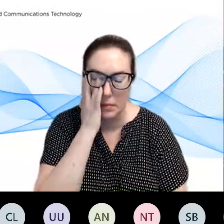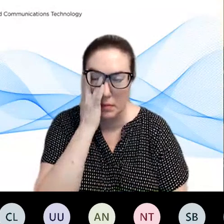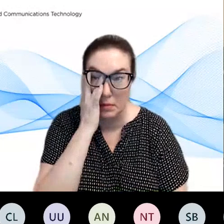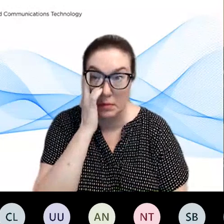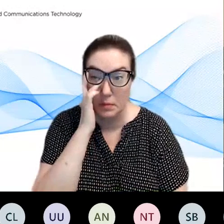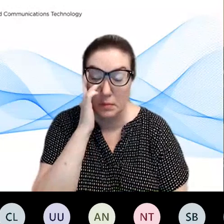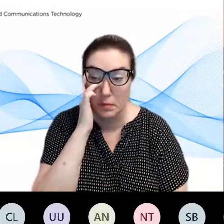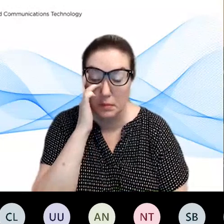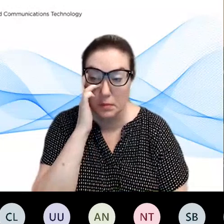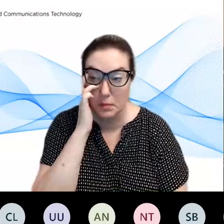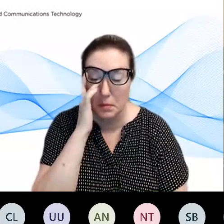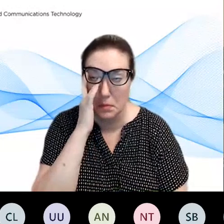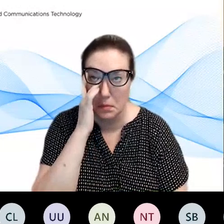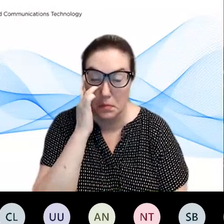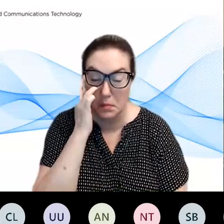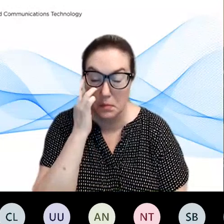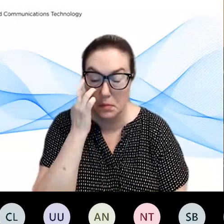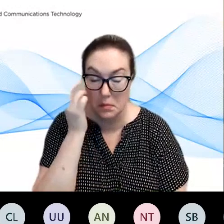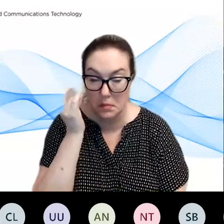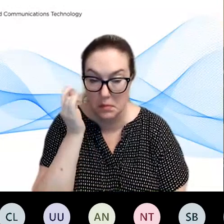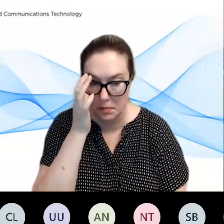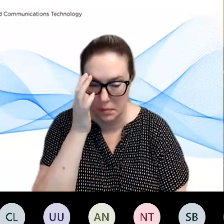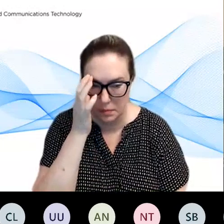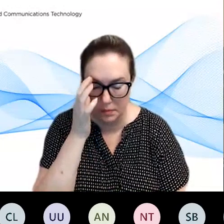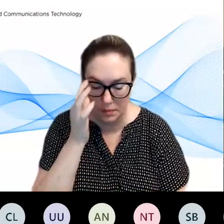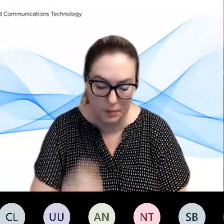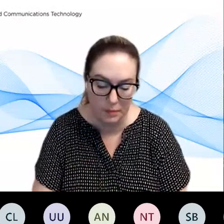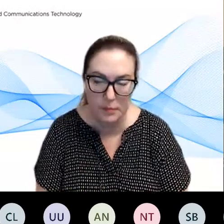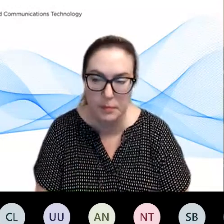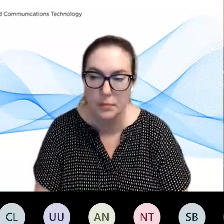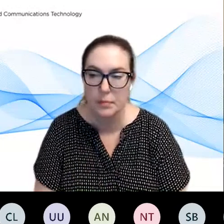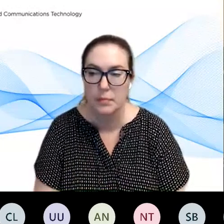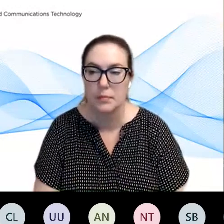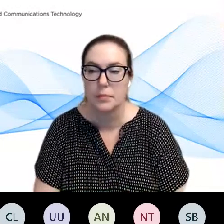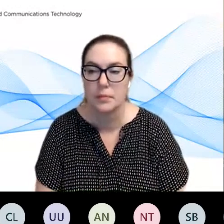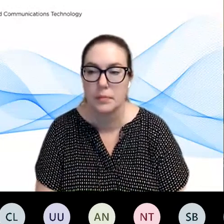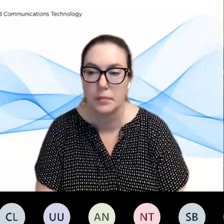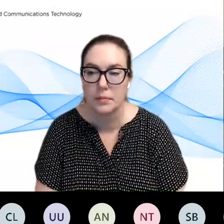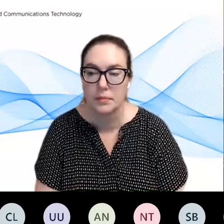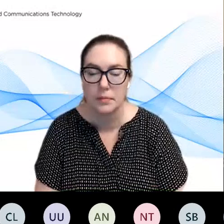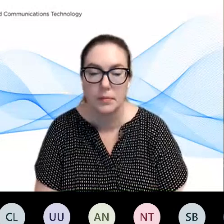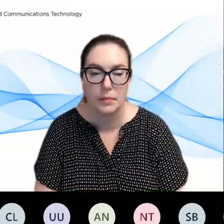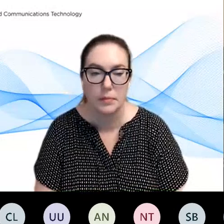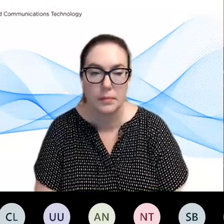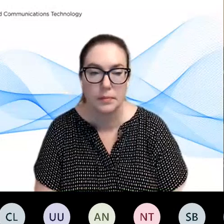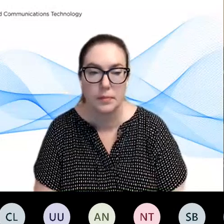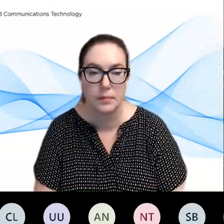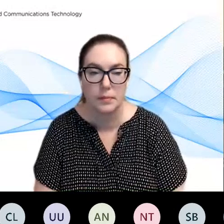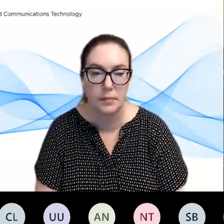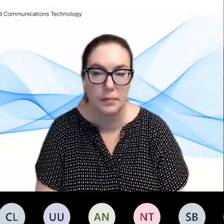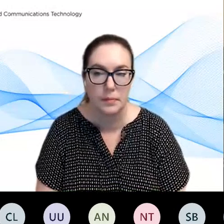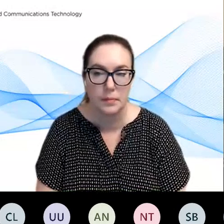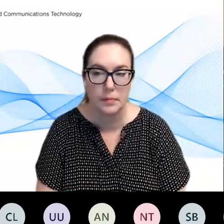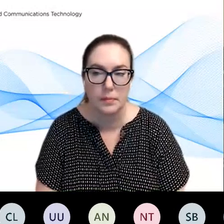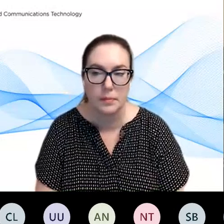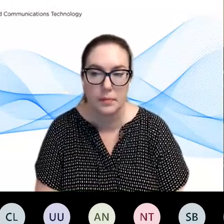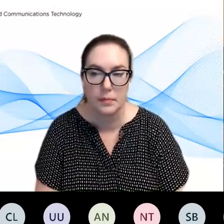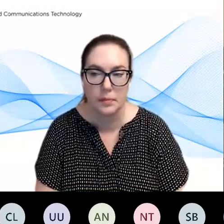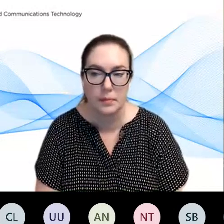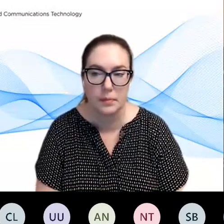action-oriented or want to move things, will not, because of the realities on the ground. If we cannot put